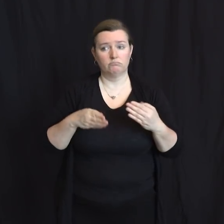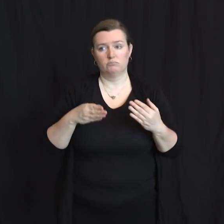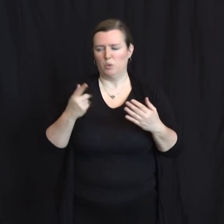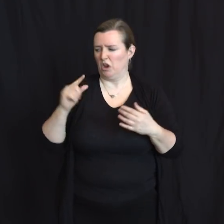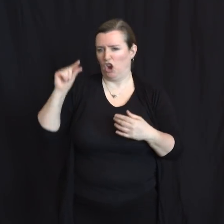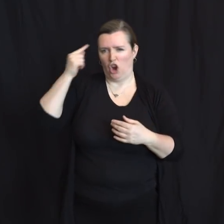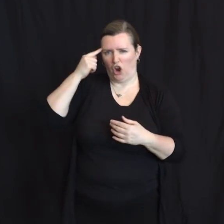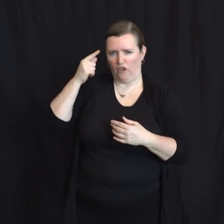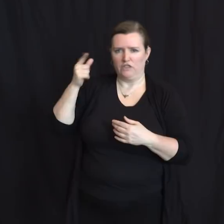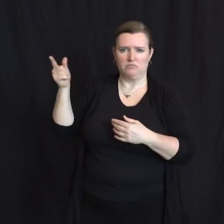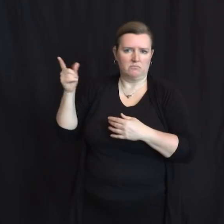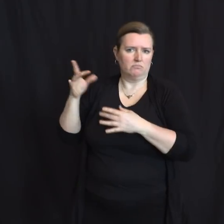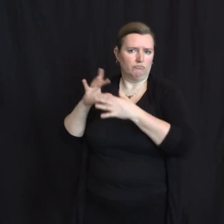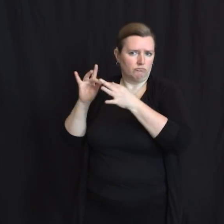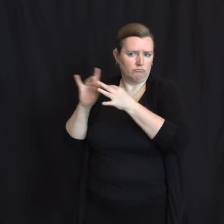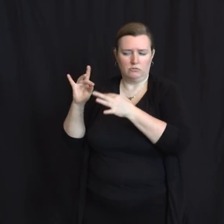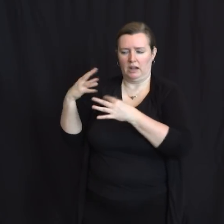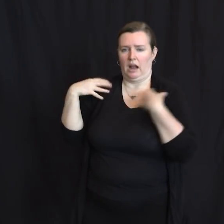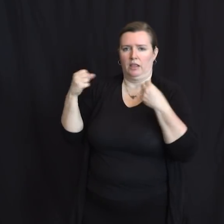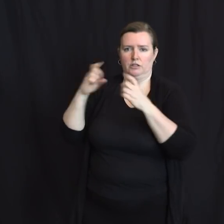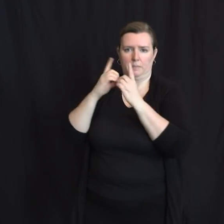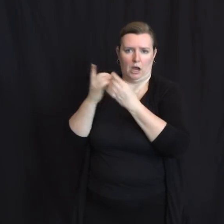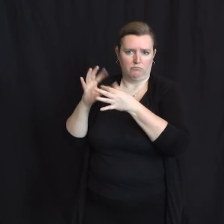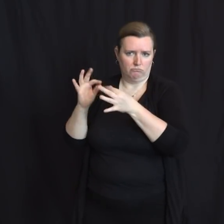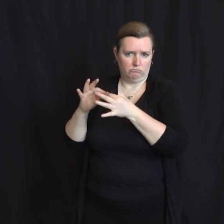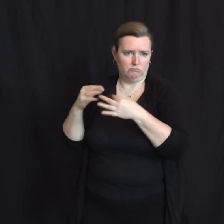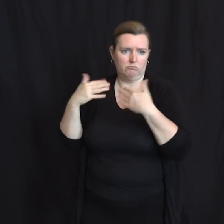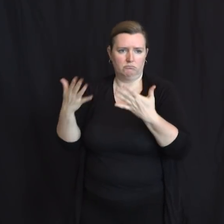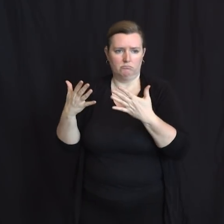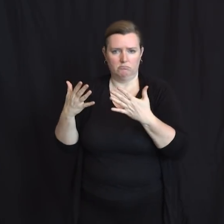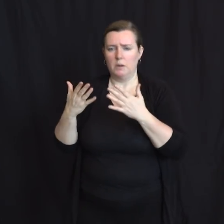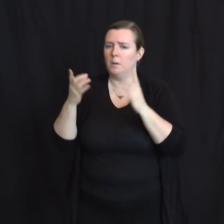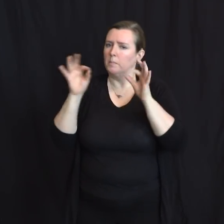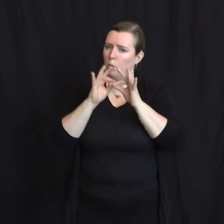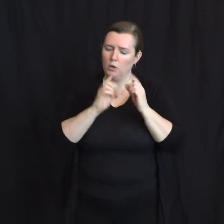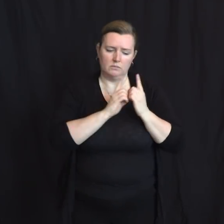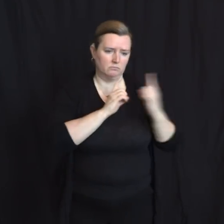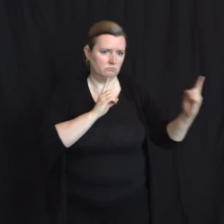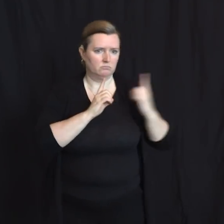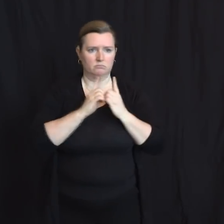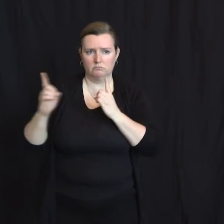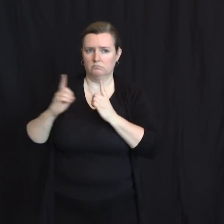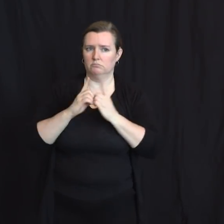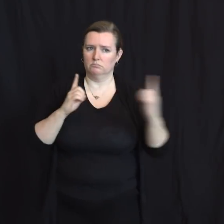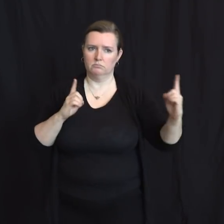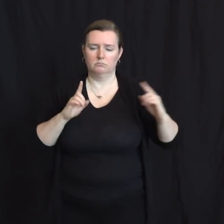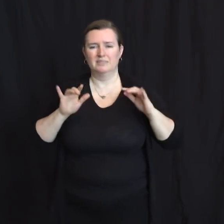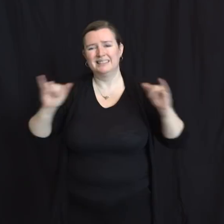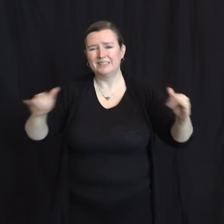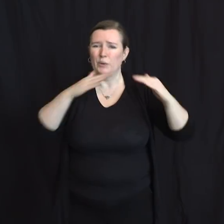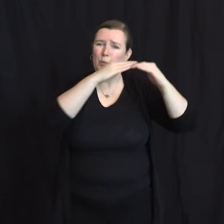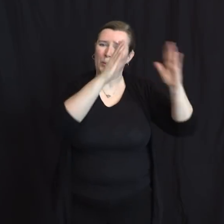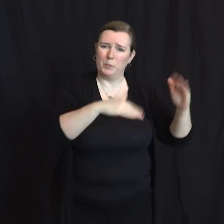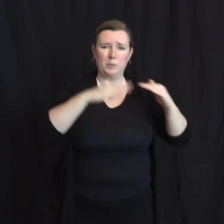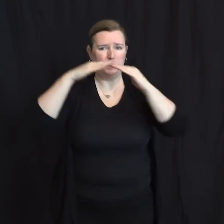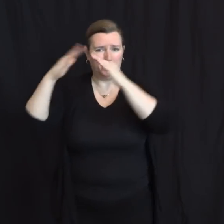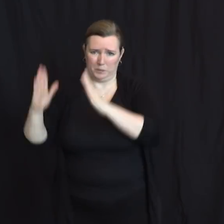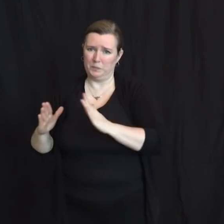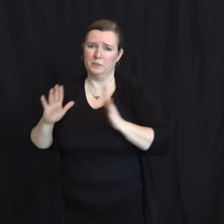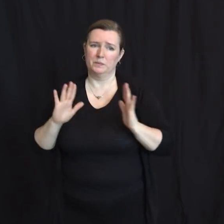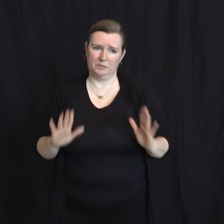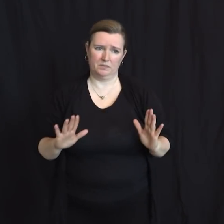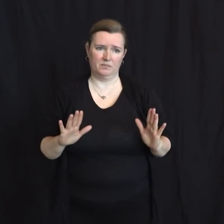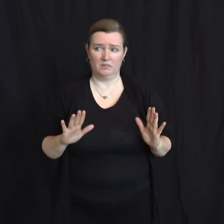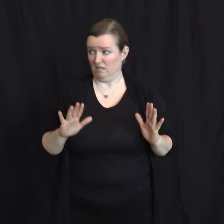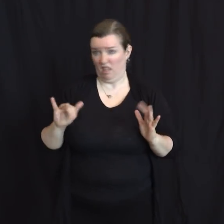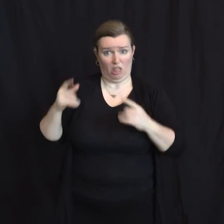Most important right now is social distancing. Listen to the advice, stay home, stay away from other people. It is working. Keep